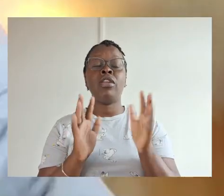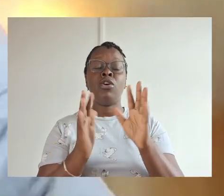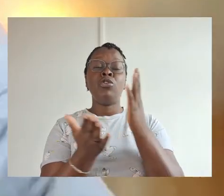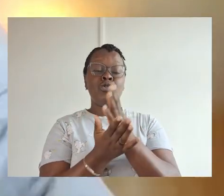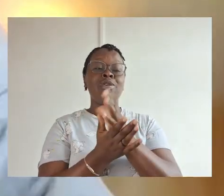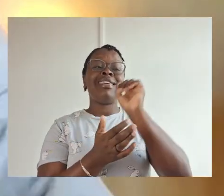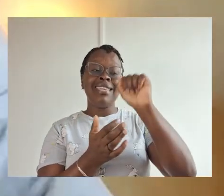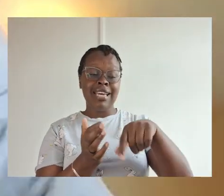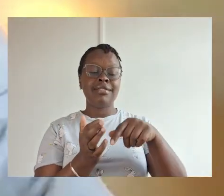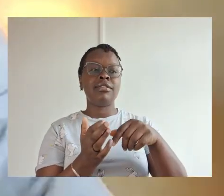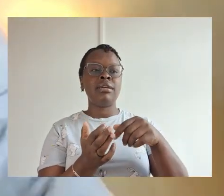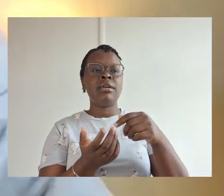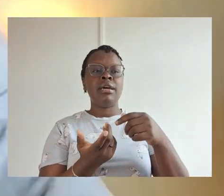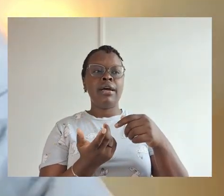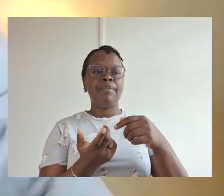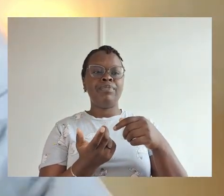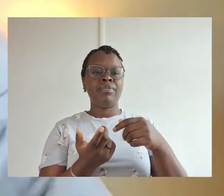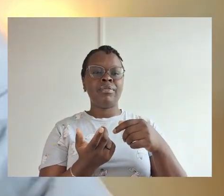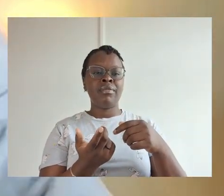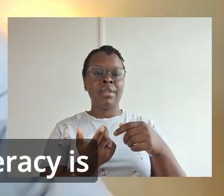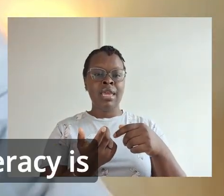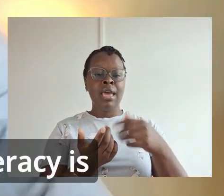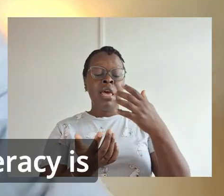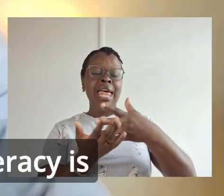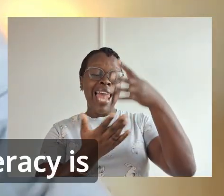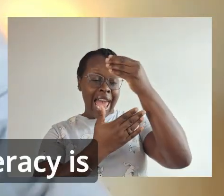But the goodness is literacy is universal.